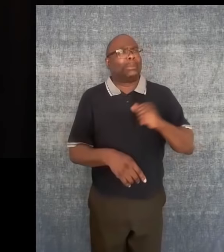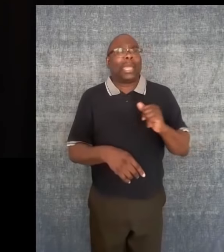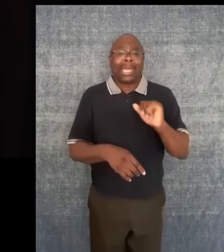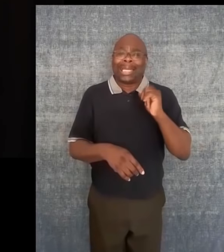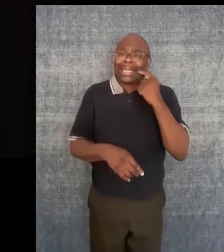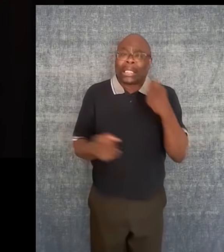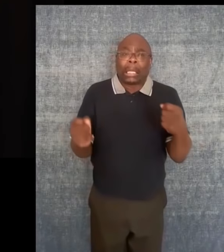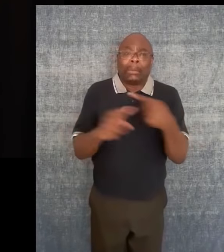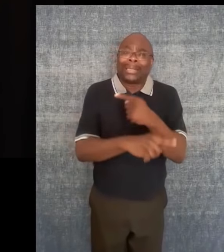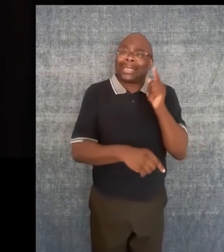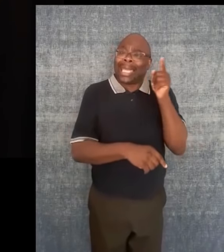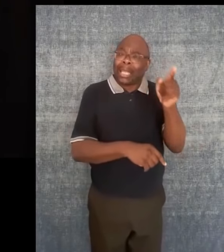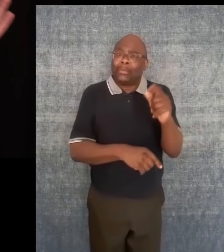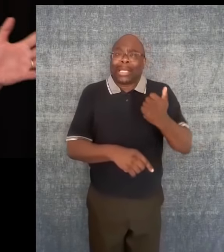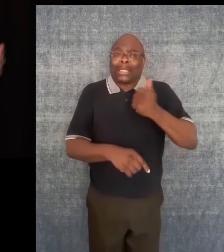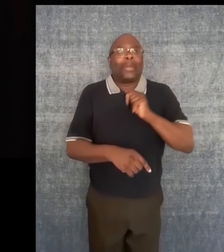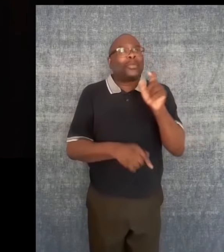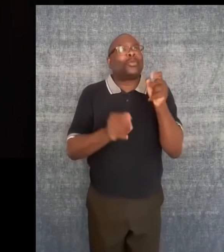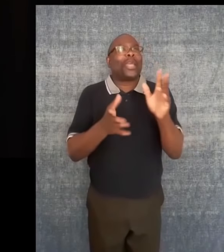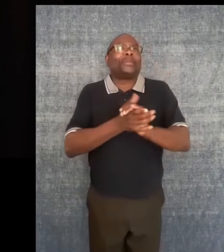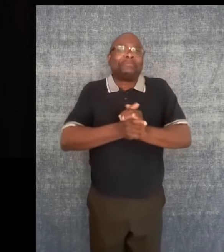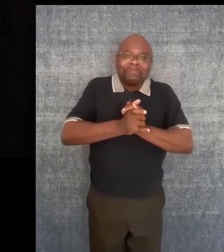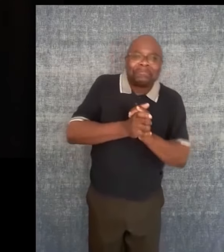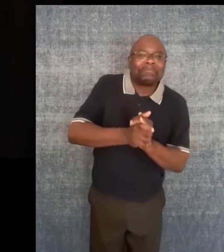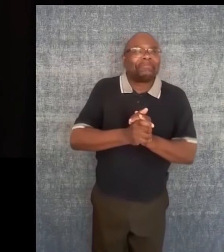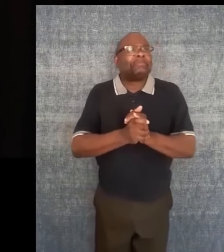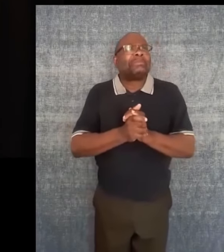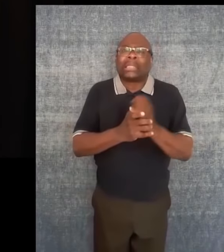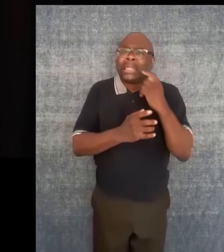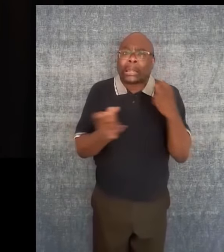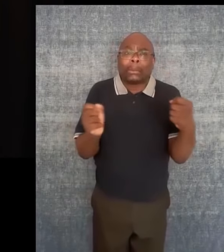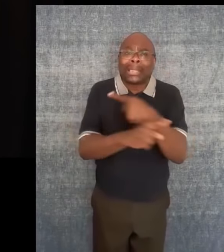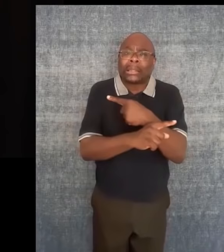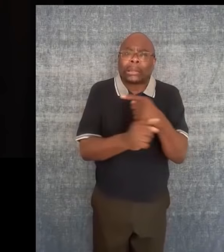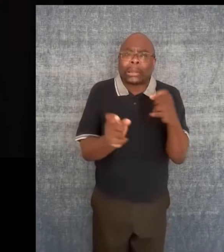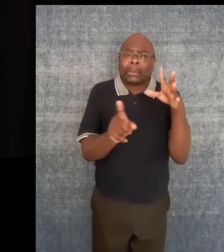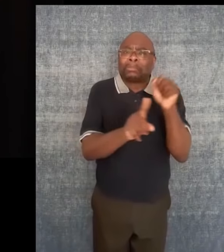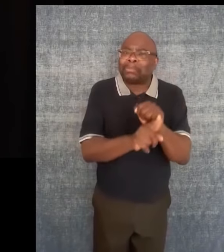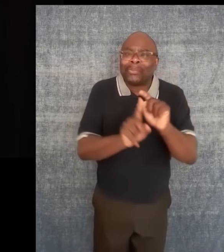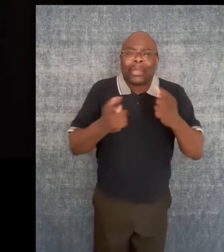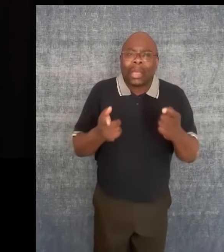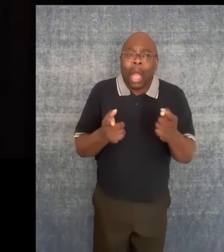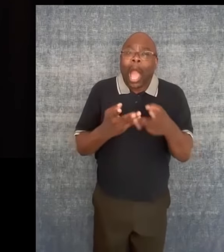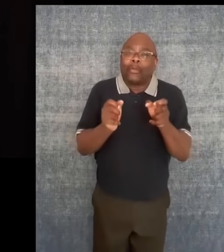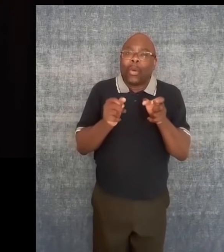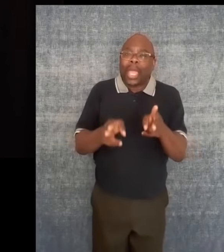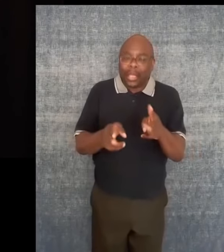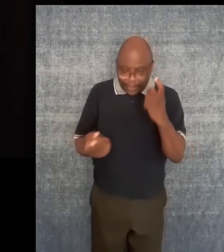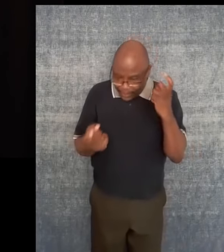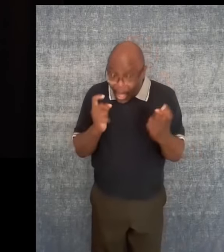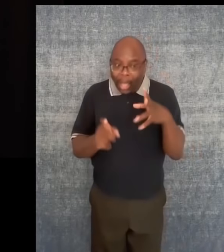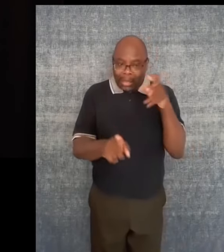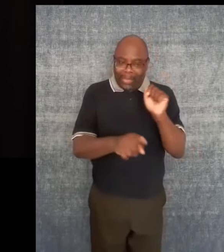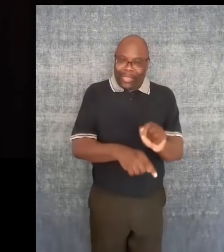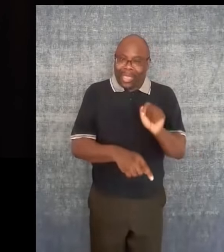miss God. And if you're looking for him just to come in his superpower, then you'll probably miss him. But look in another place,